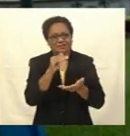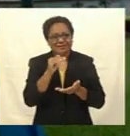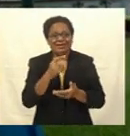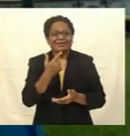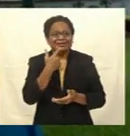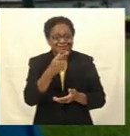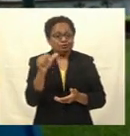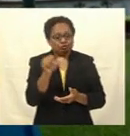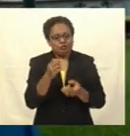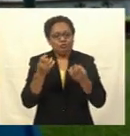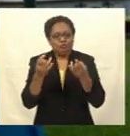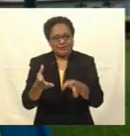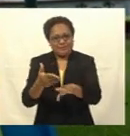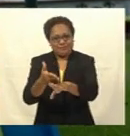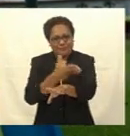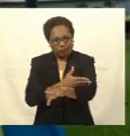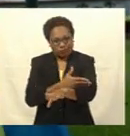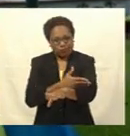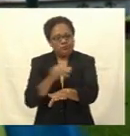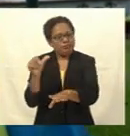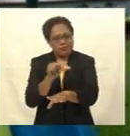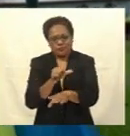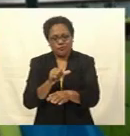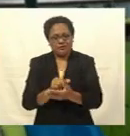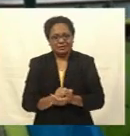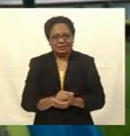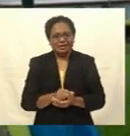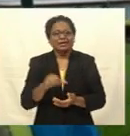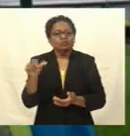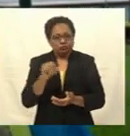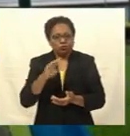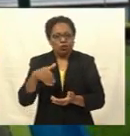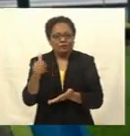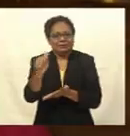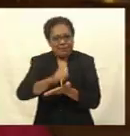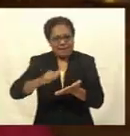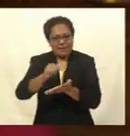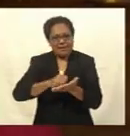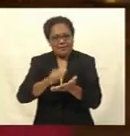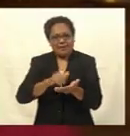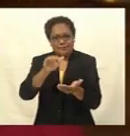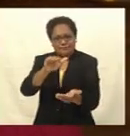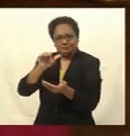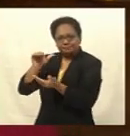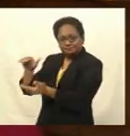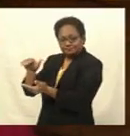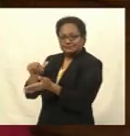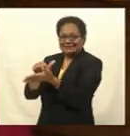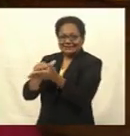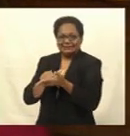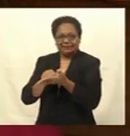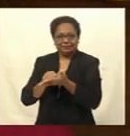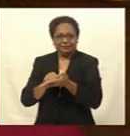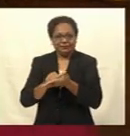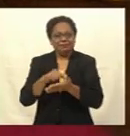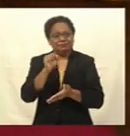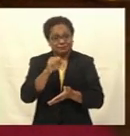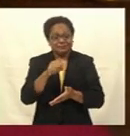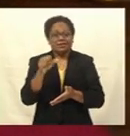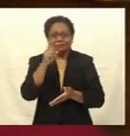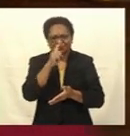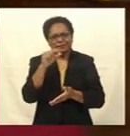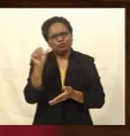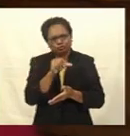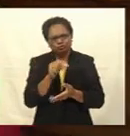Yes, of course. I believe people should always be prepared and always do extra shopping. Of course, they all should be prepared for these hard times as we're going through